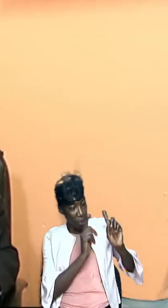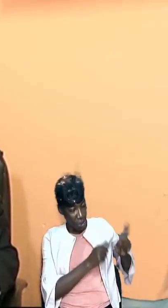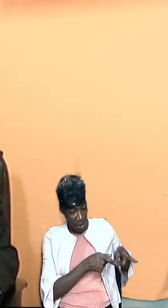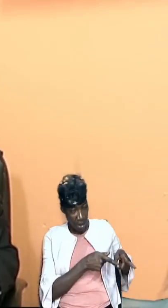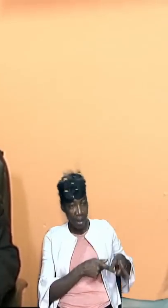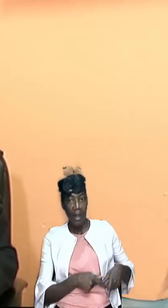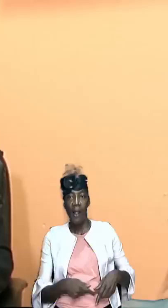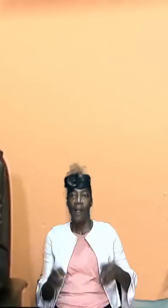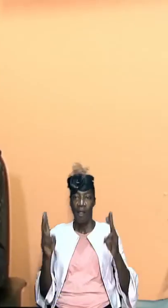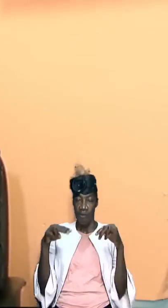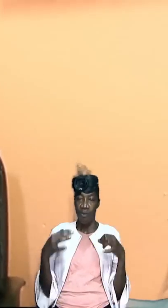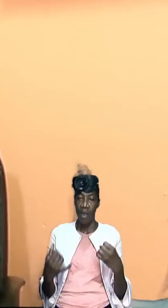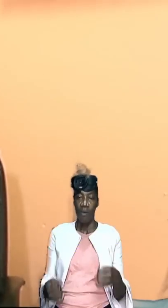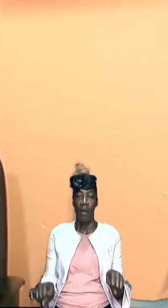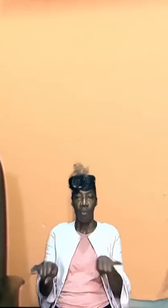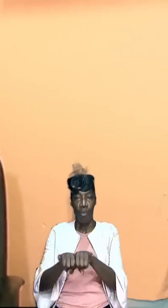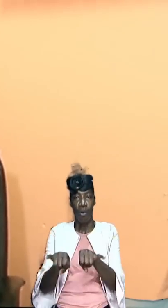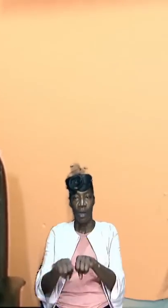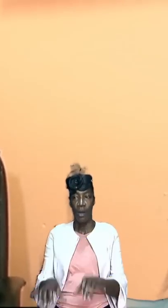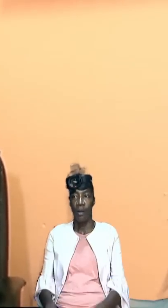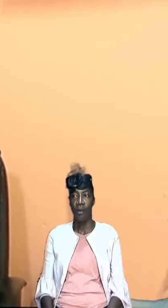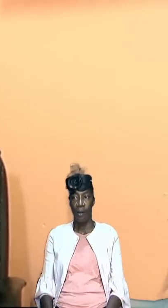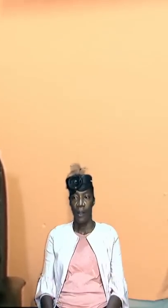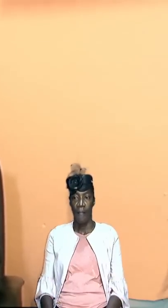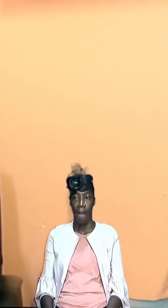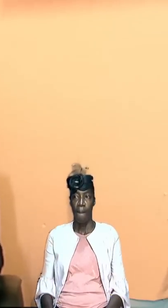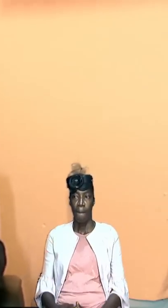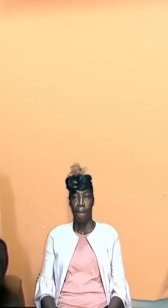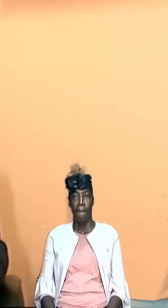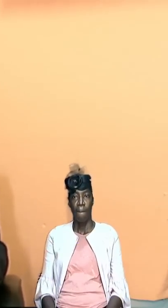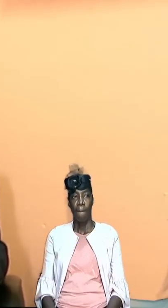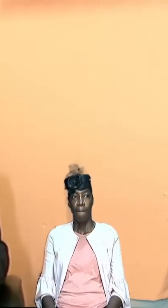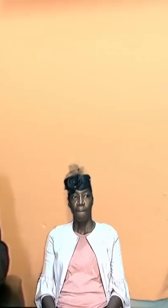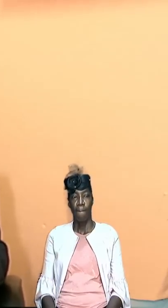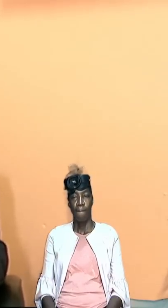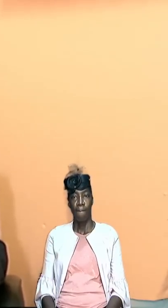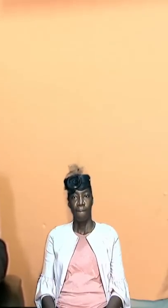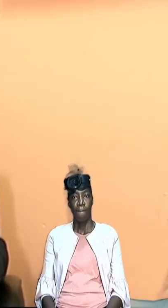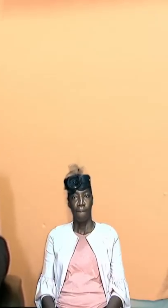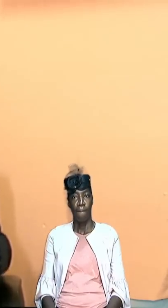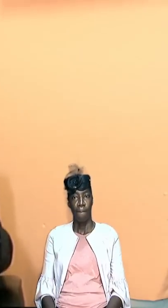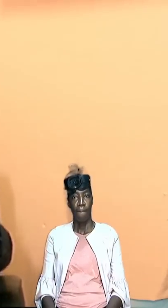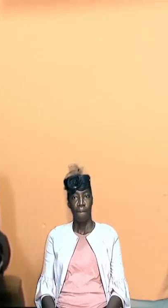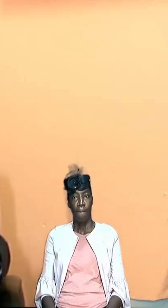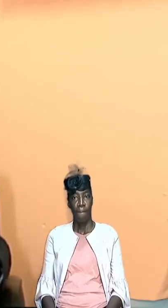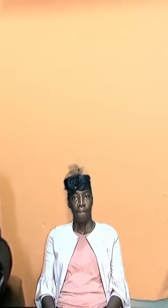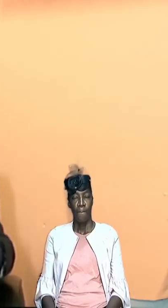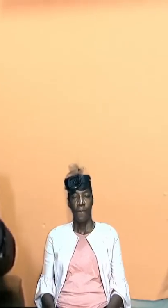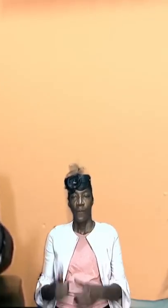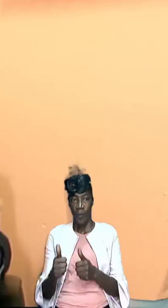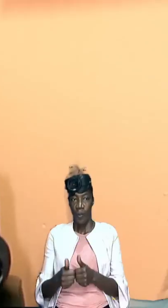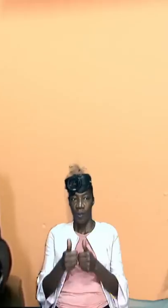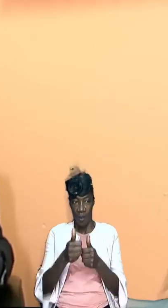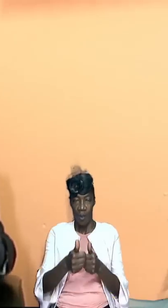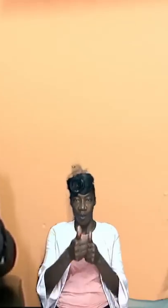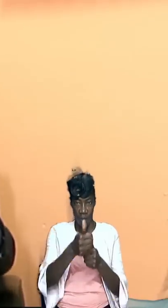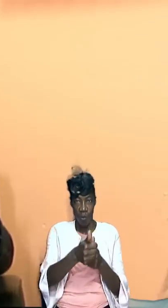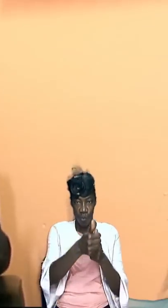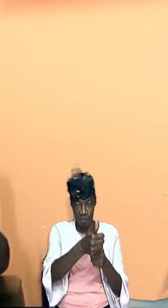is very, very important. And so I want us to follow me now as we